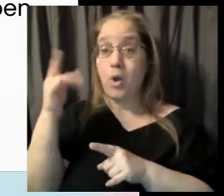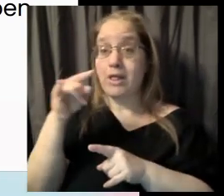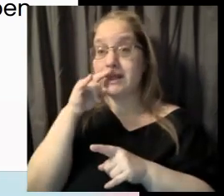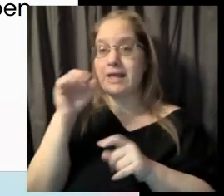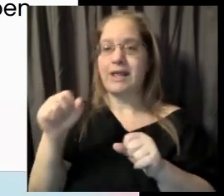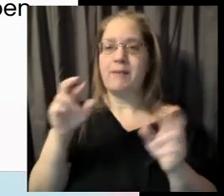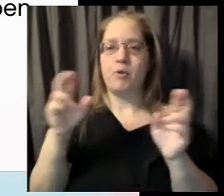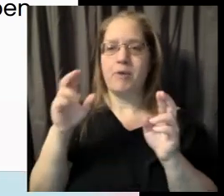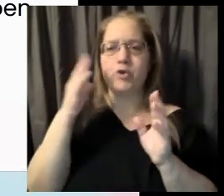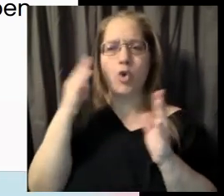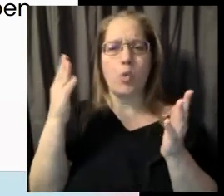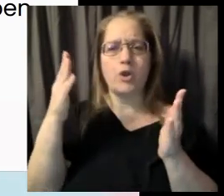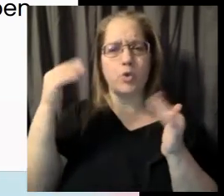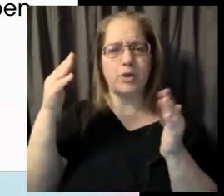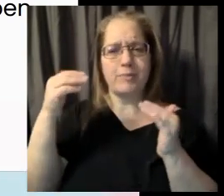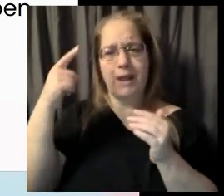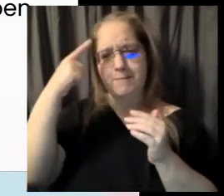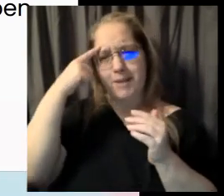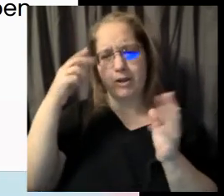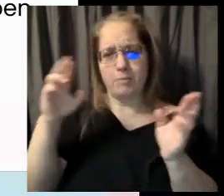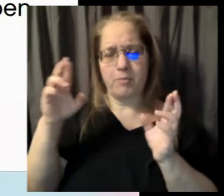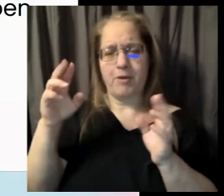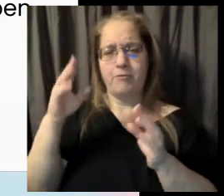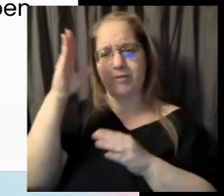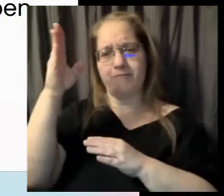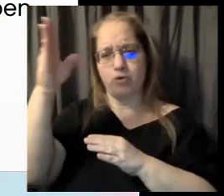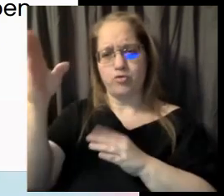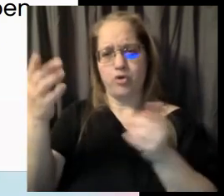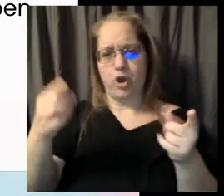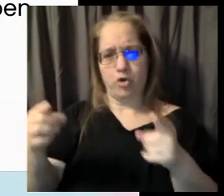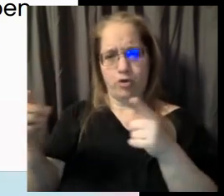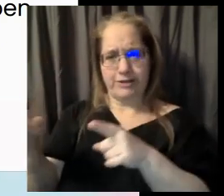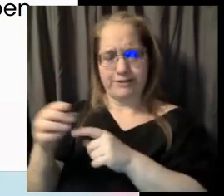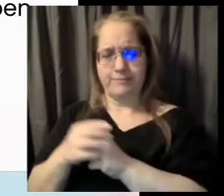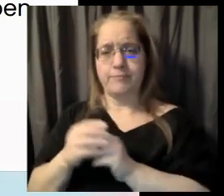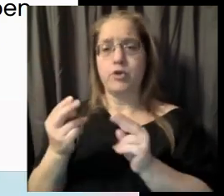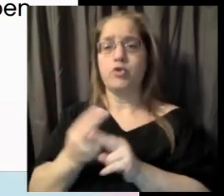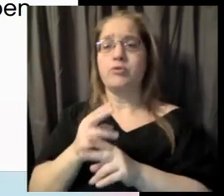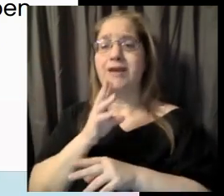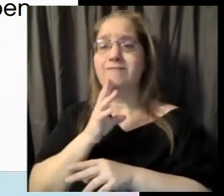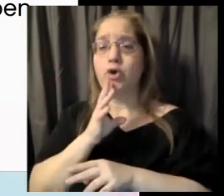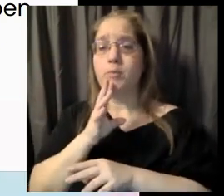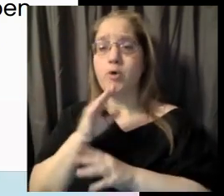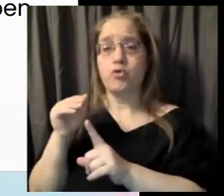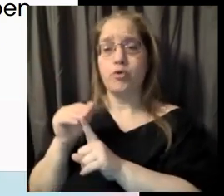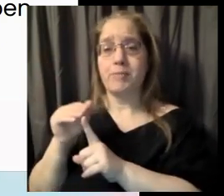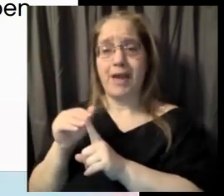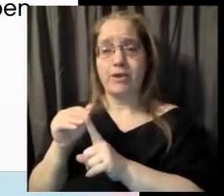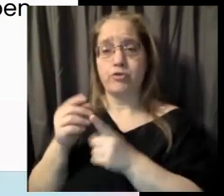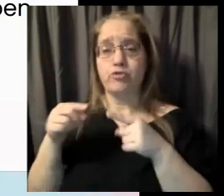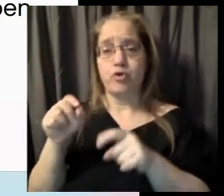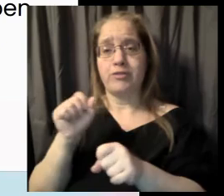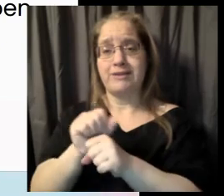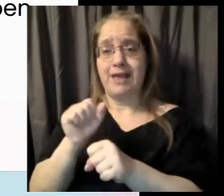what to expect and can mentally prepare for future occurrences. Using verbal reminders throughout the task can help